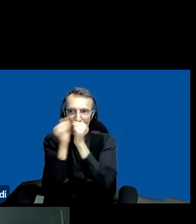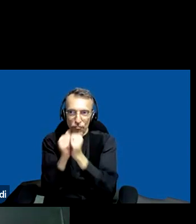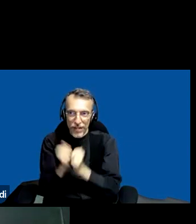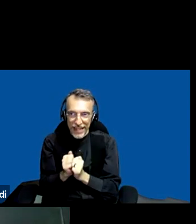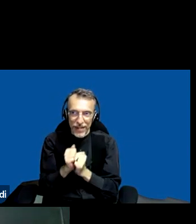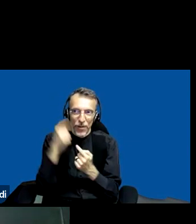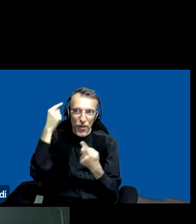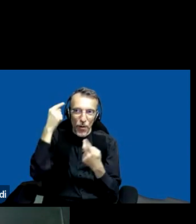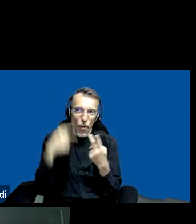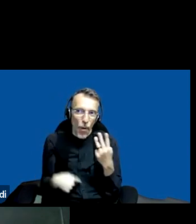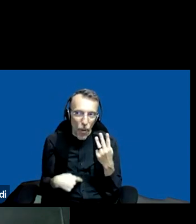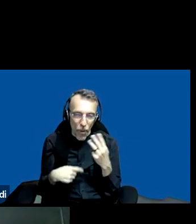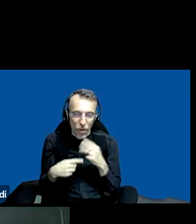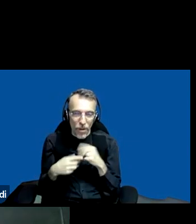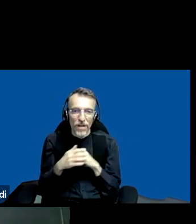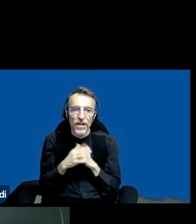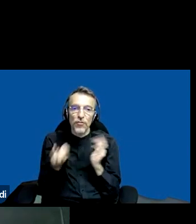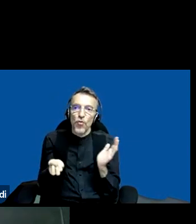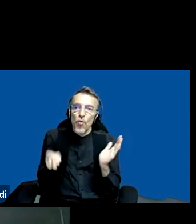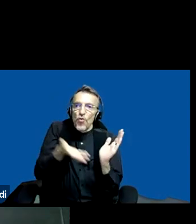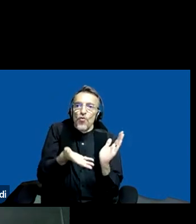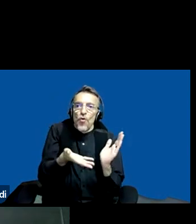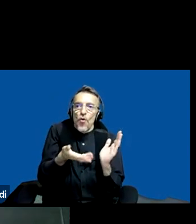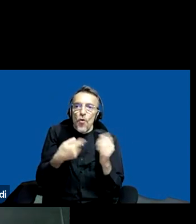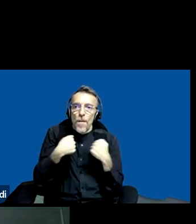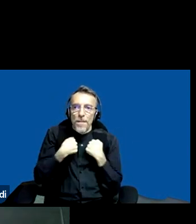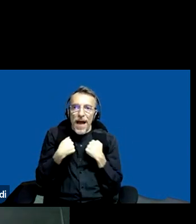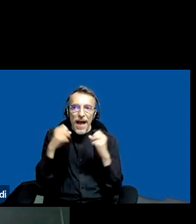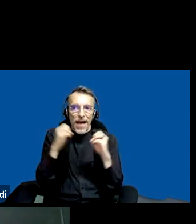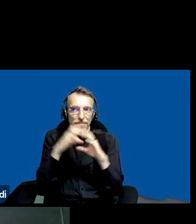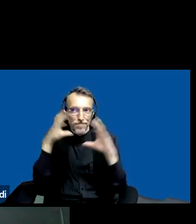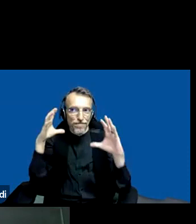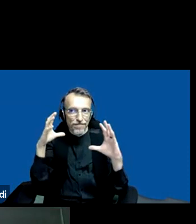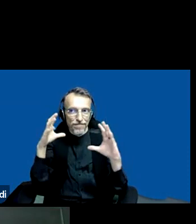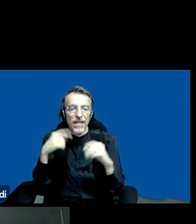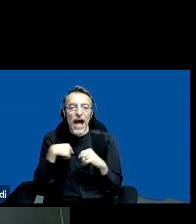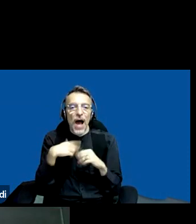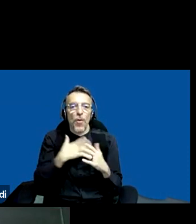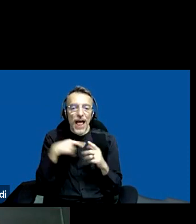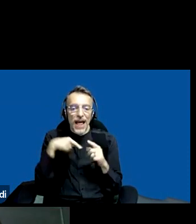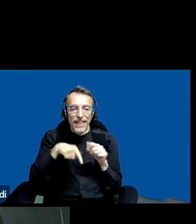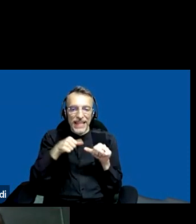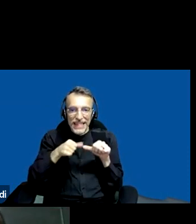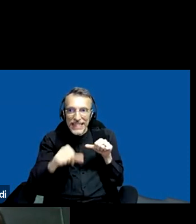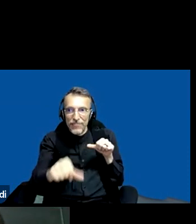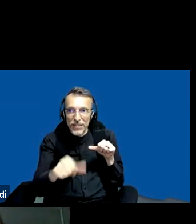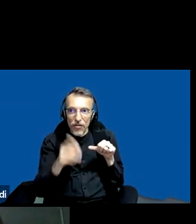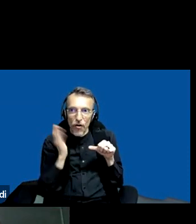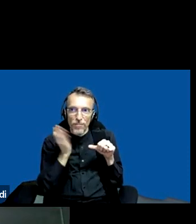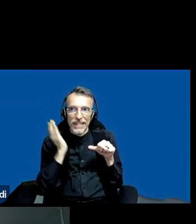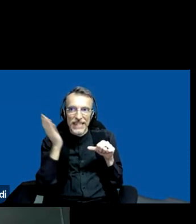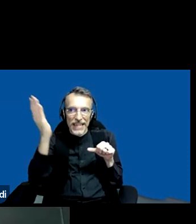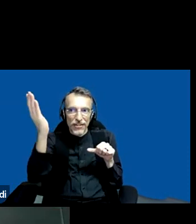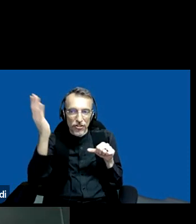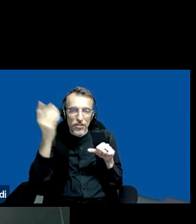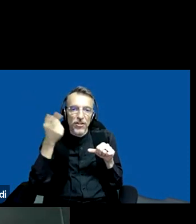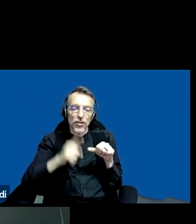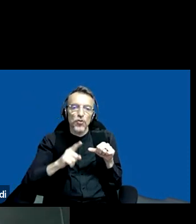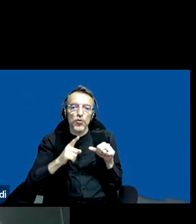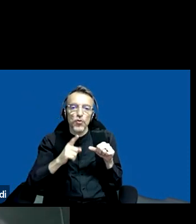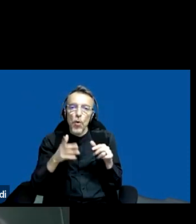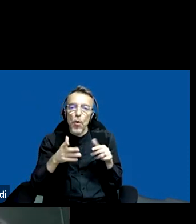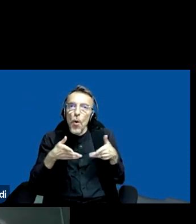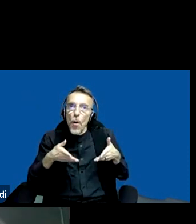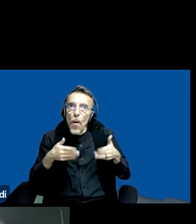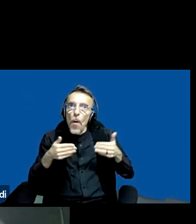and to throw in my own, I would really like this series to explore what moving forward